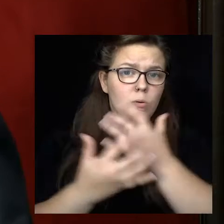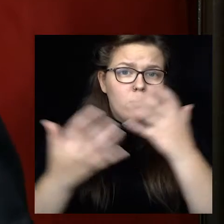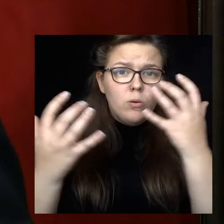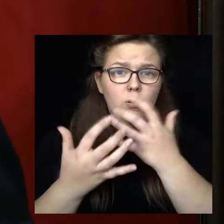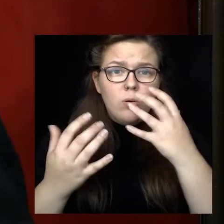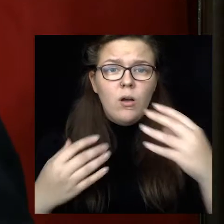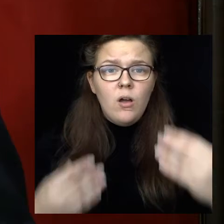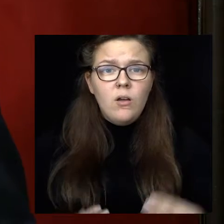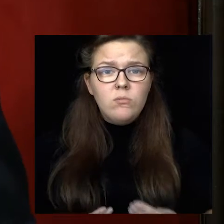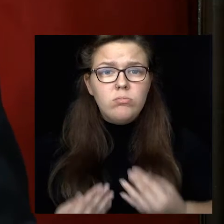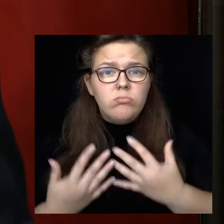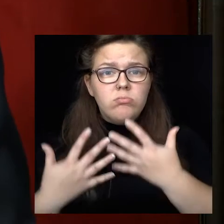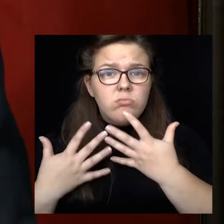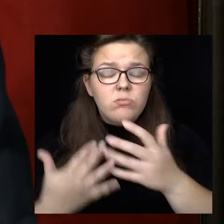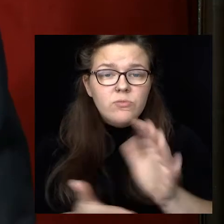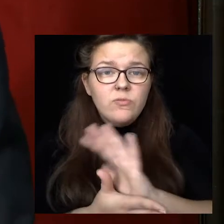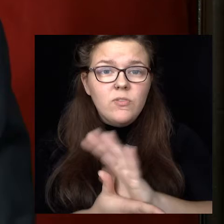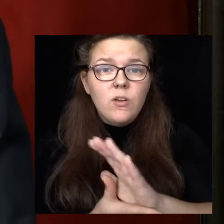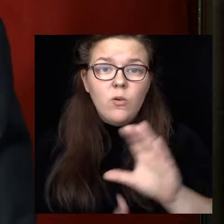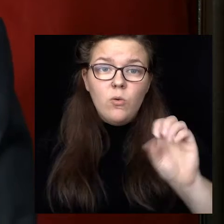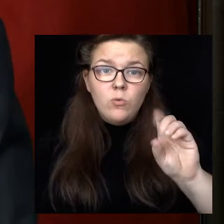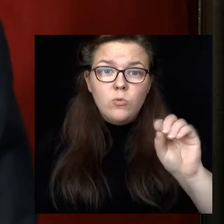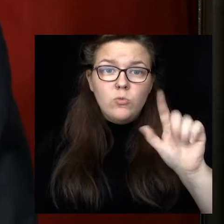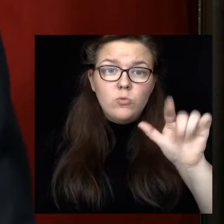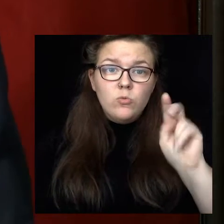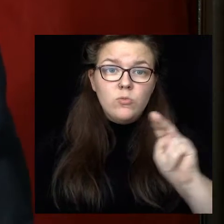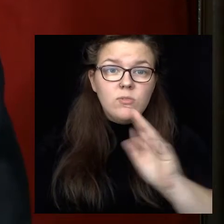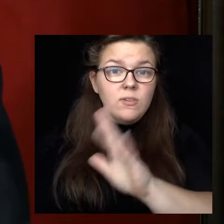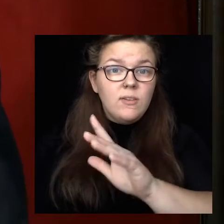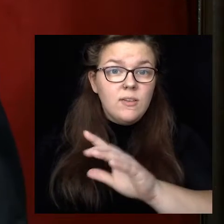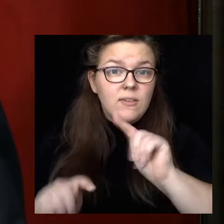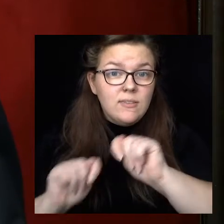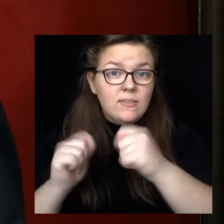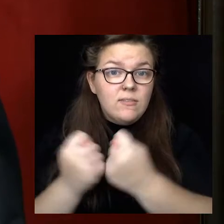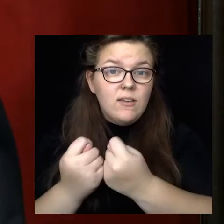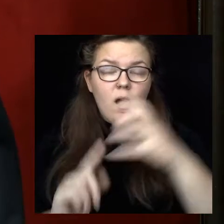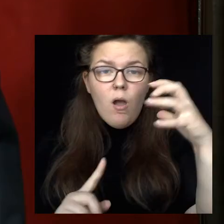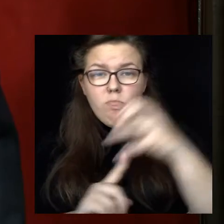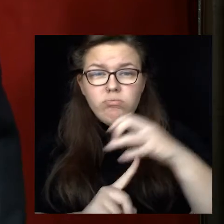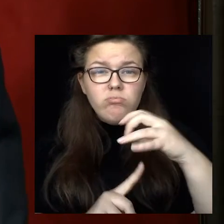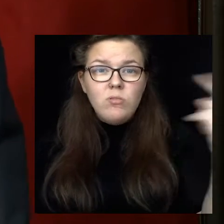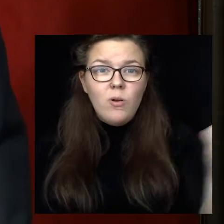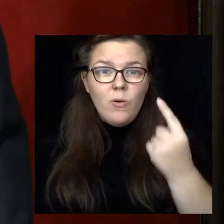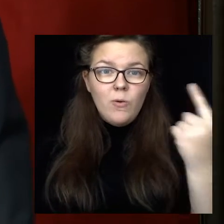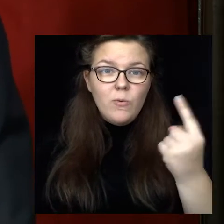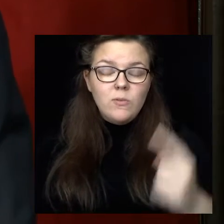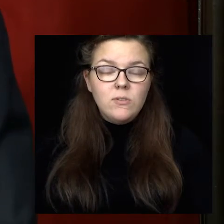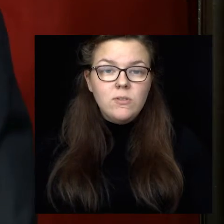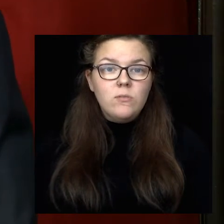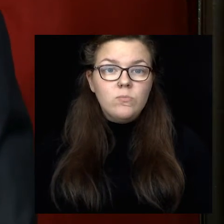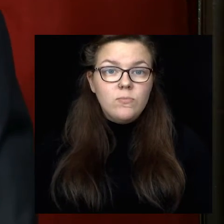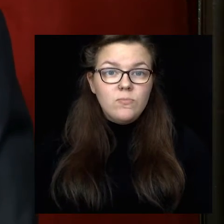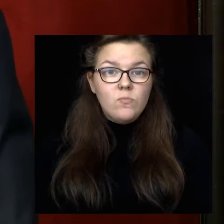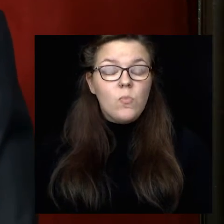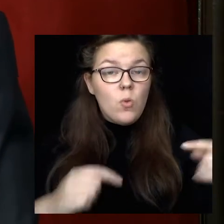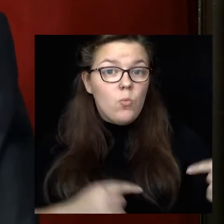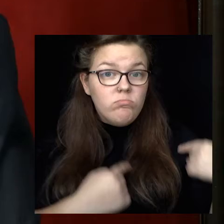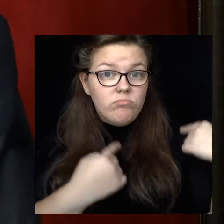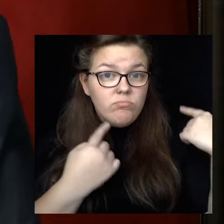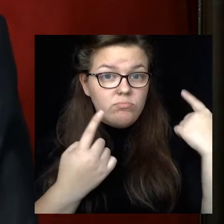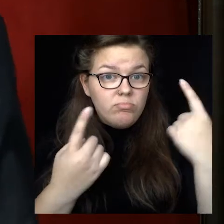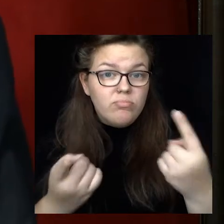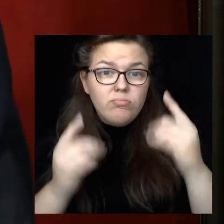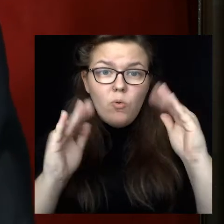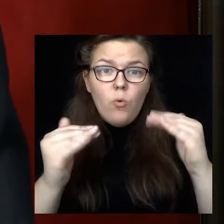What an impactful video. Solon and his team never disappoint. Well, while we've been chatting